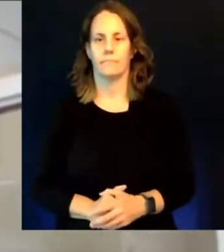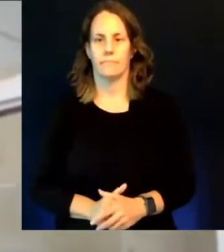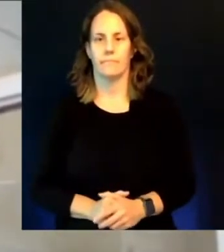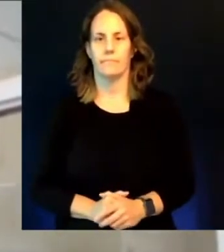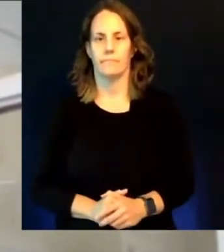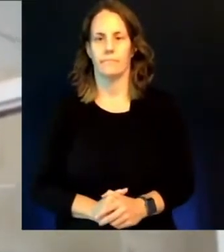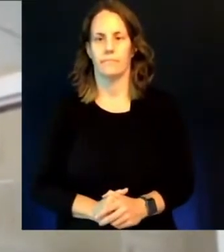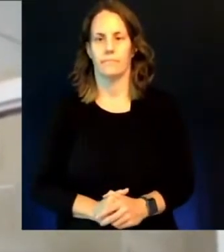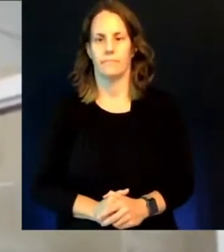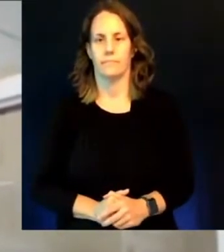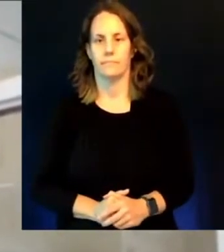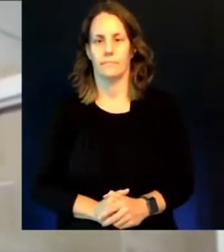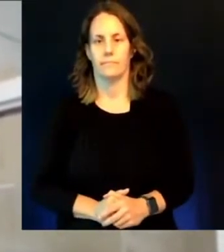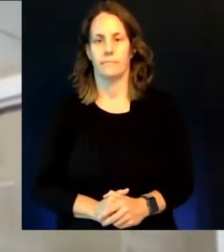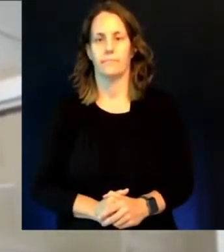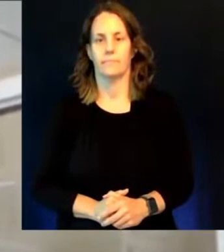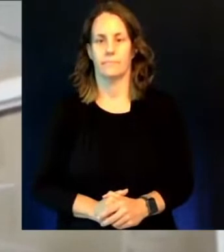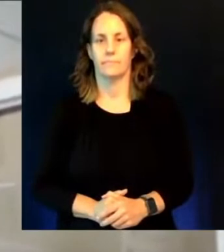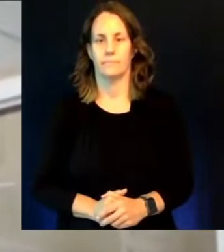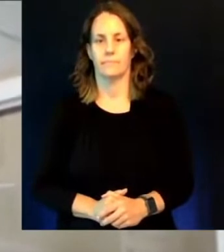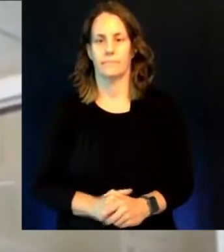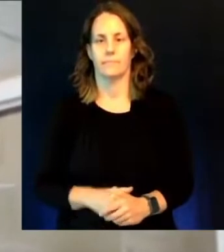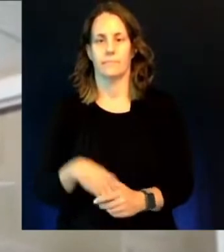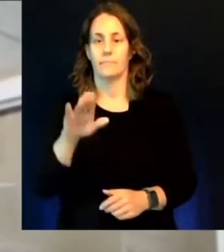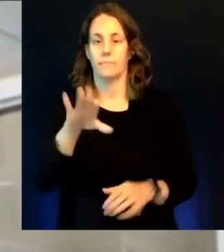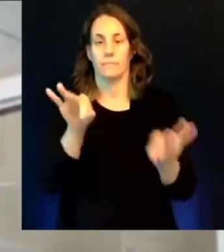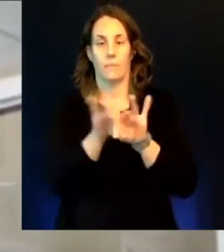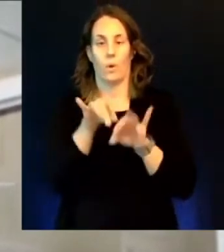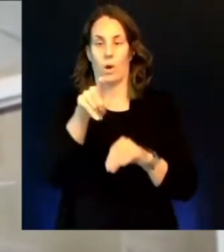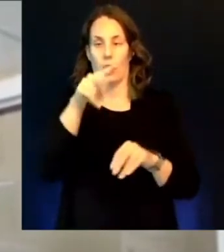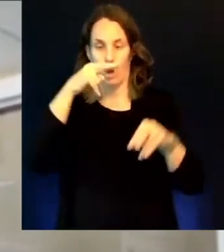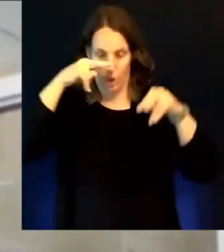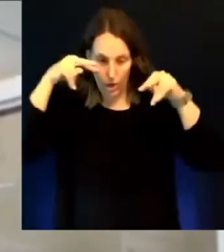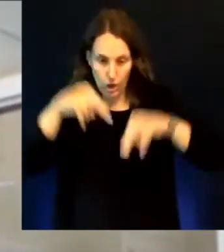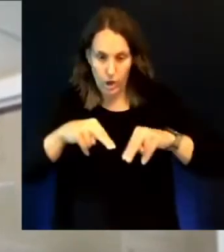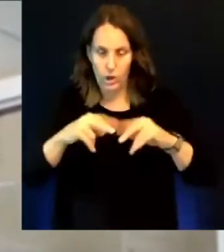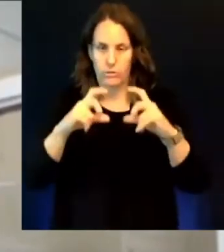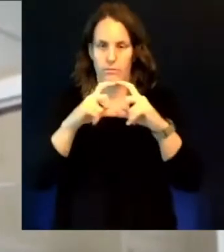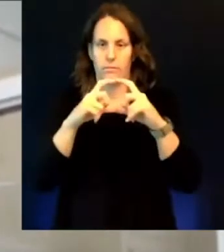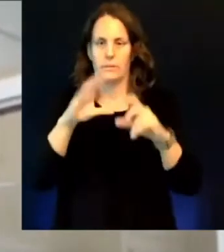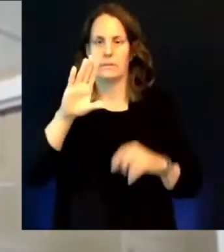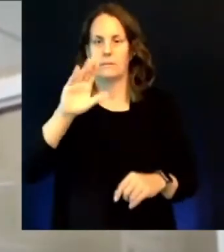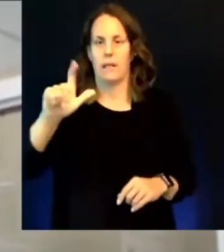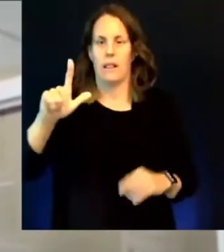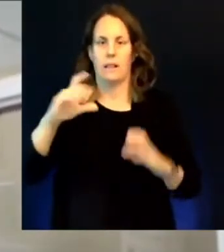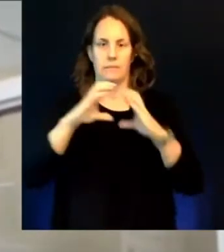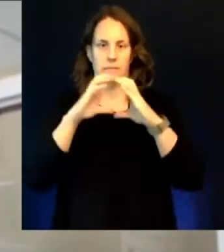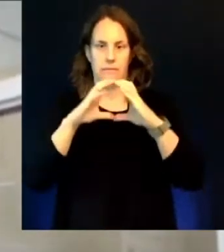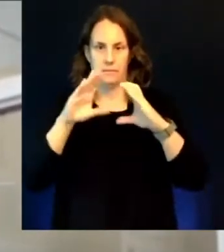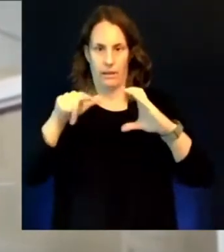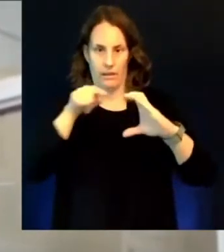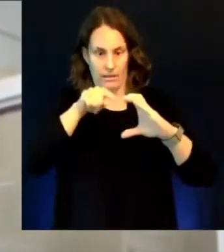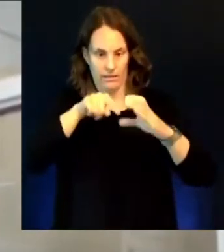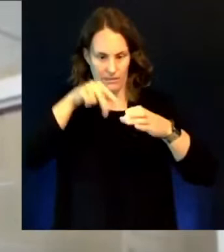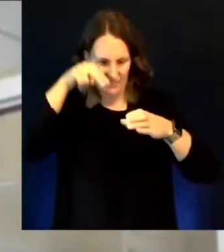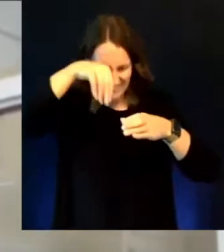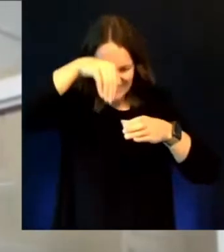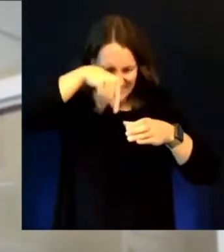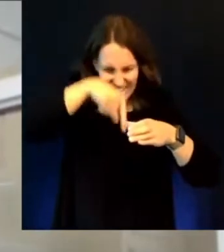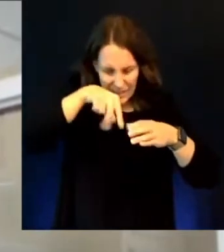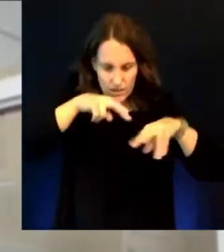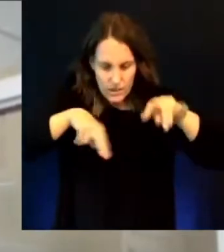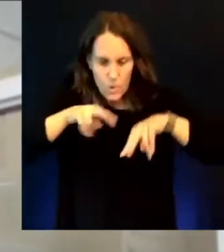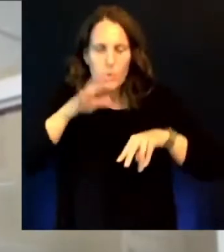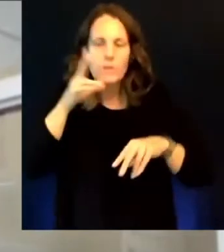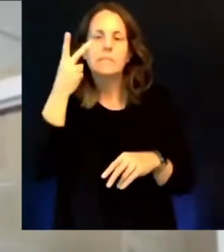safety for the mRNA vaccines. And there's obviously very much less data on the Novavax vaccine, but it's been, from what